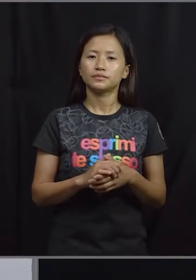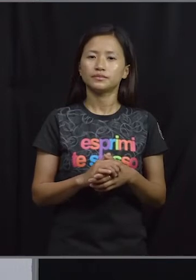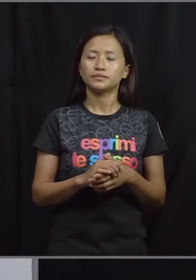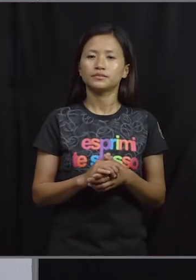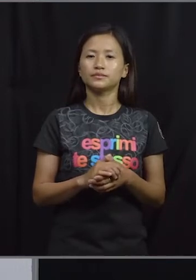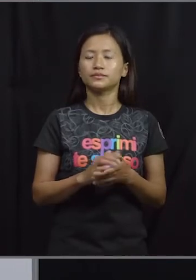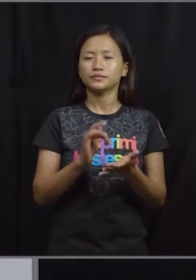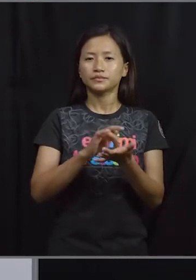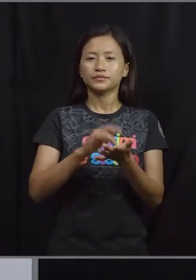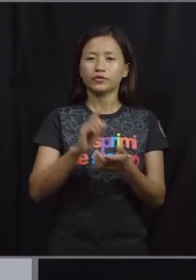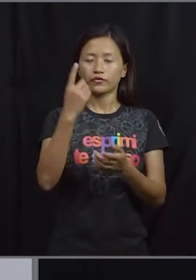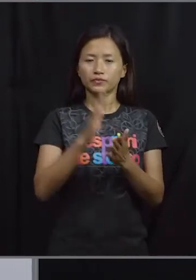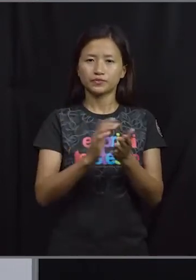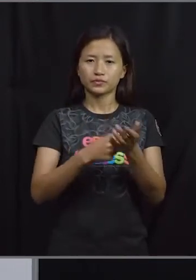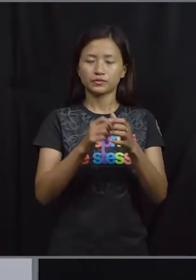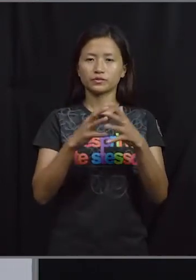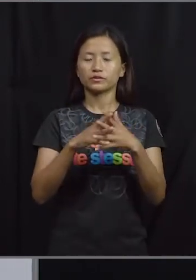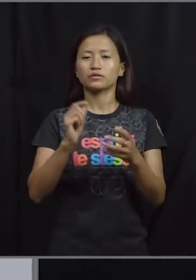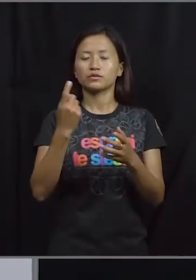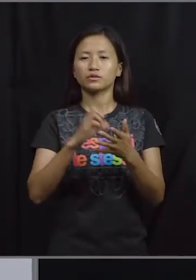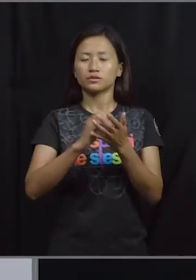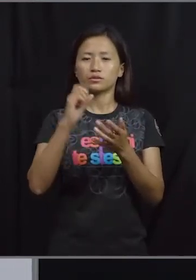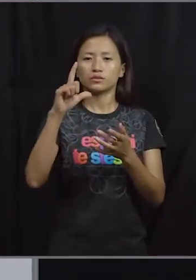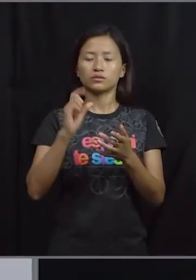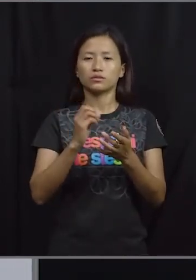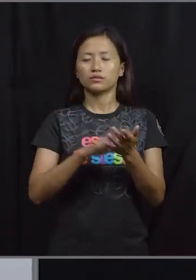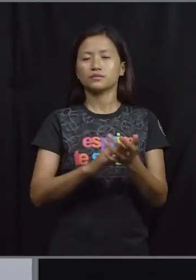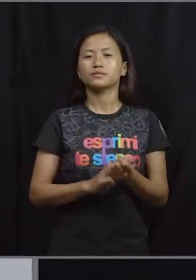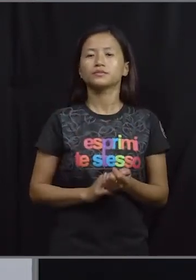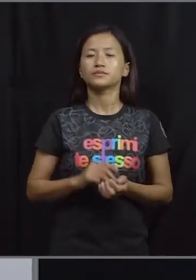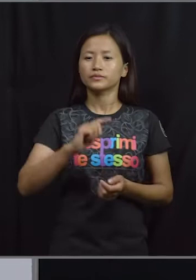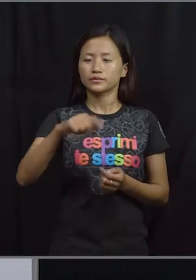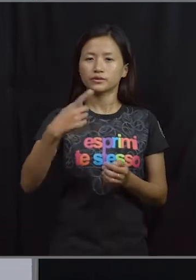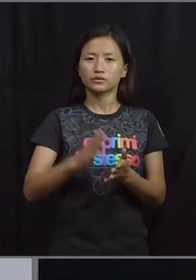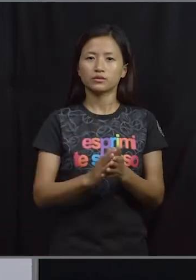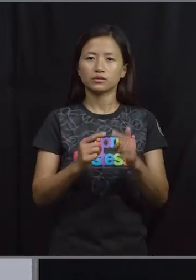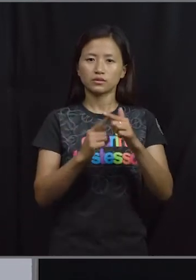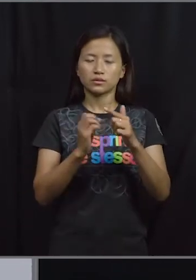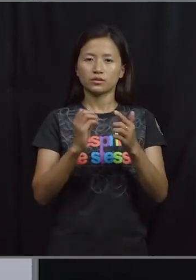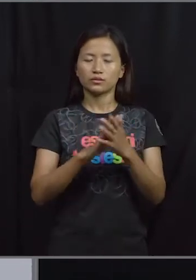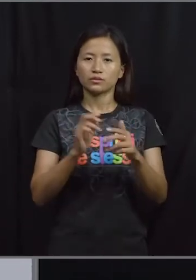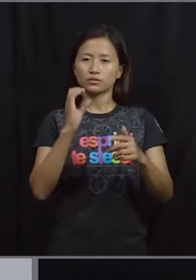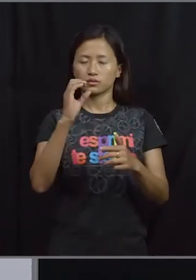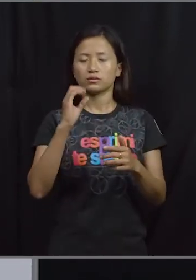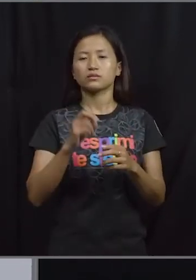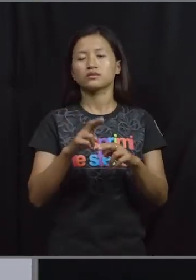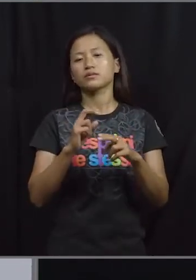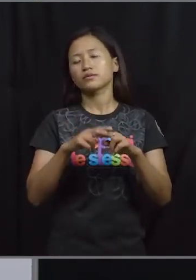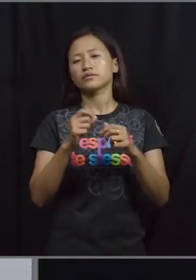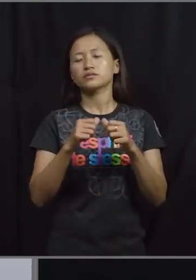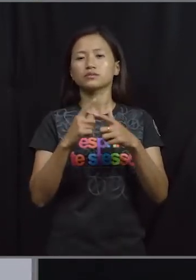present in the place first row and first column. Okay. Next we will go to the topic cofactors.